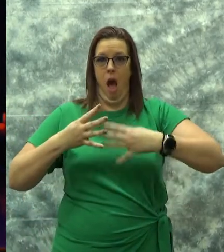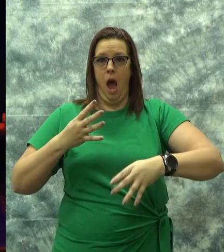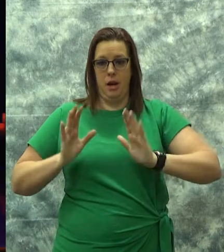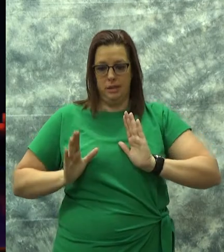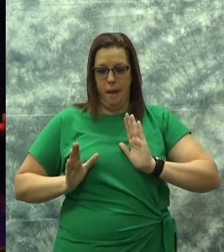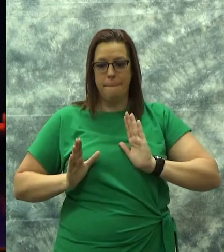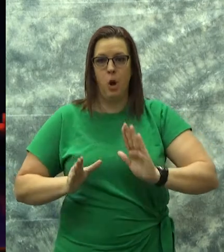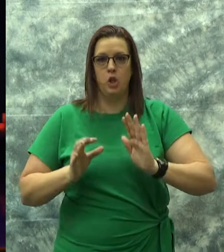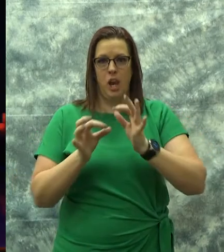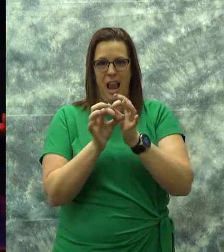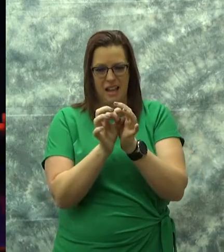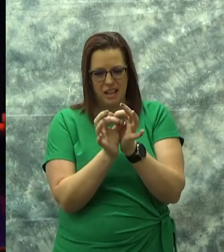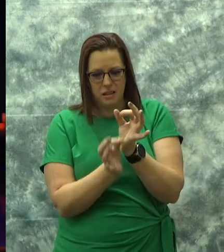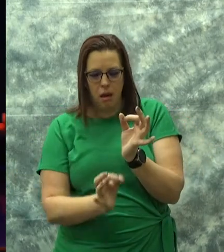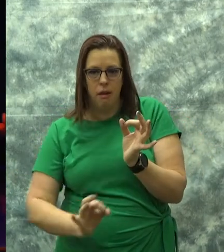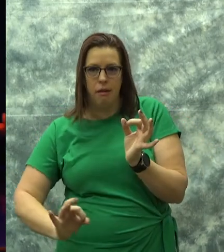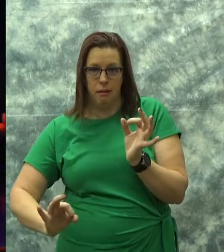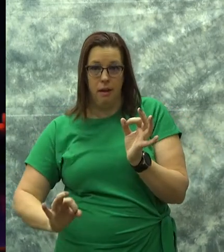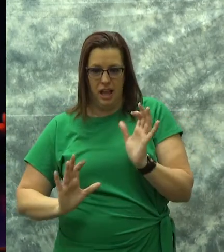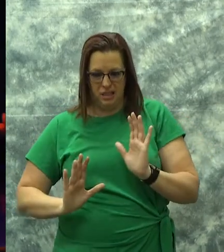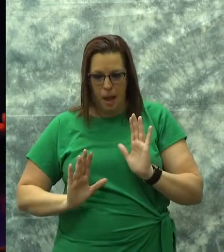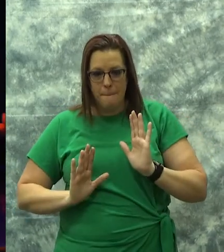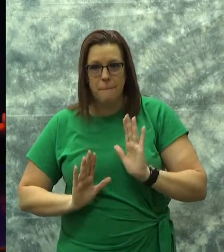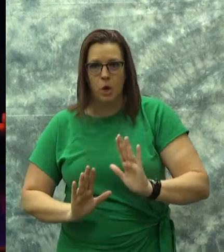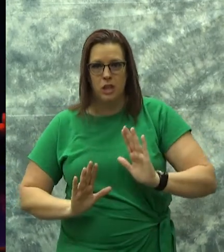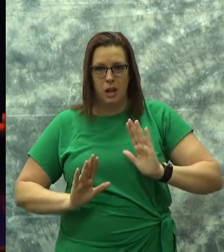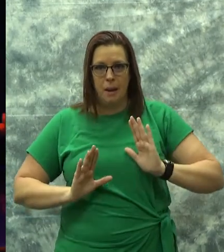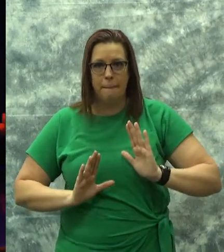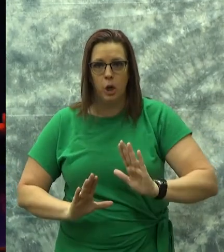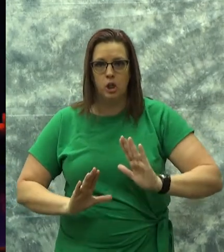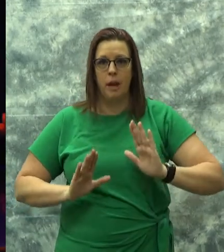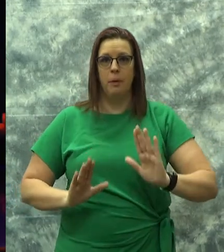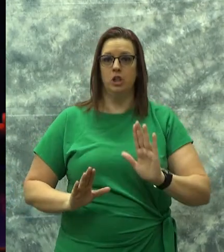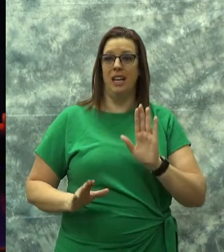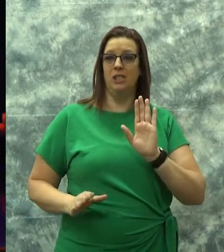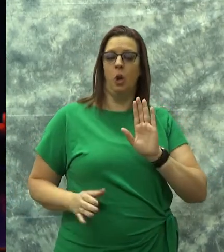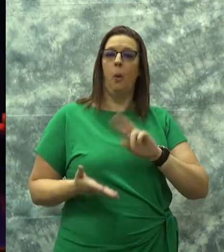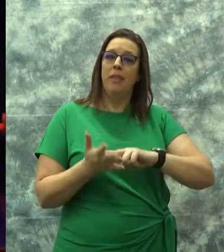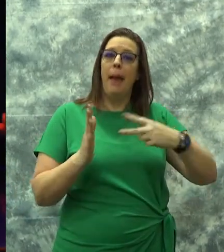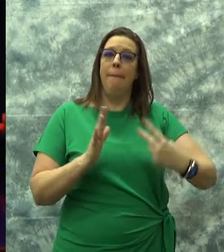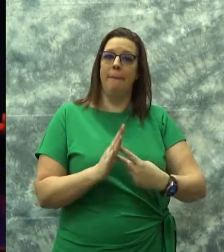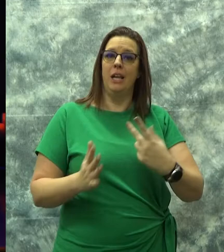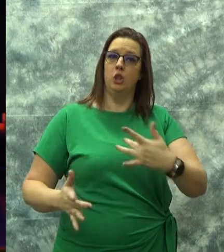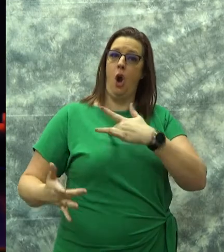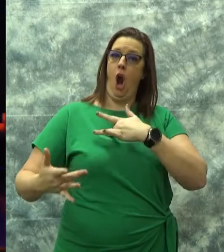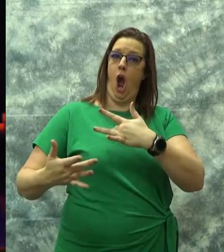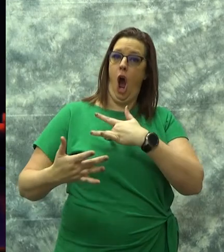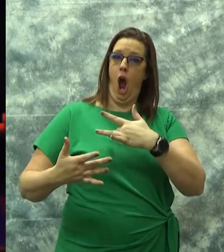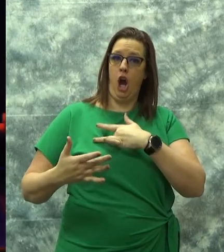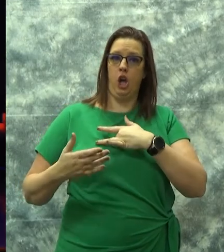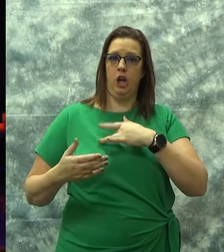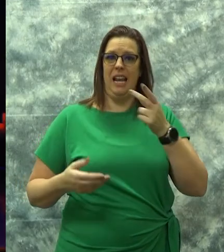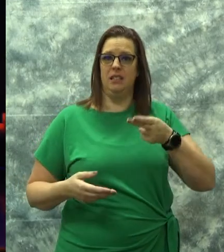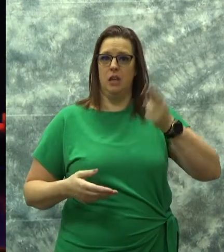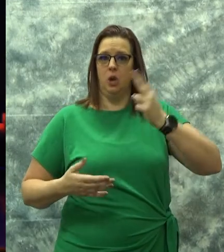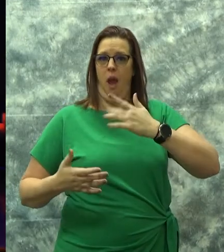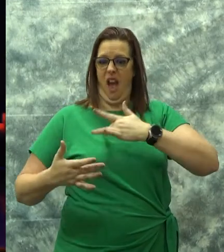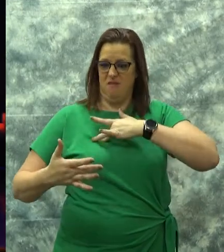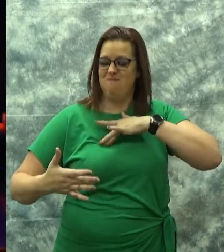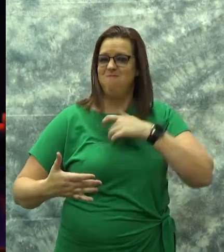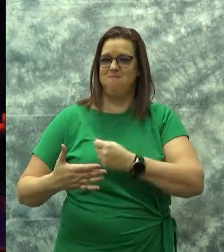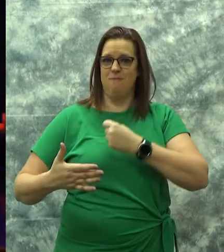it means your heart is working too hard and the force of the blood flowing through your vessels is too high.